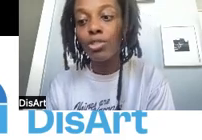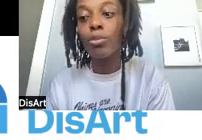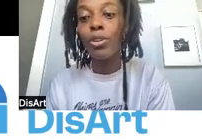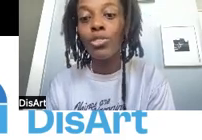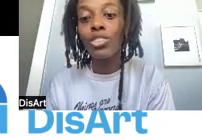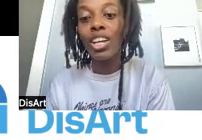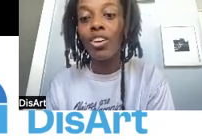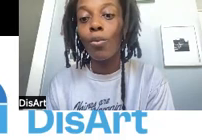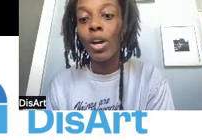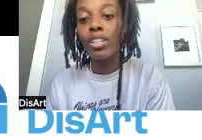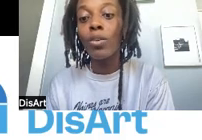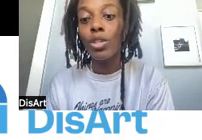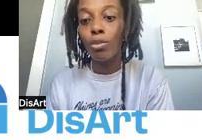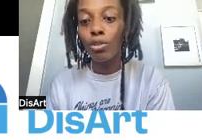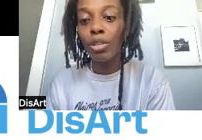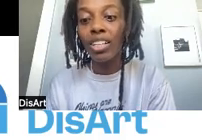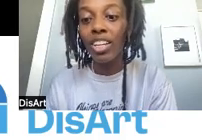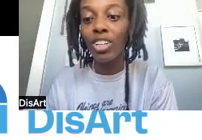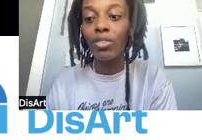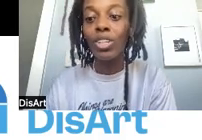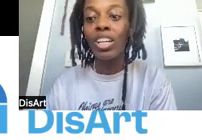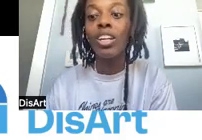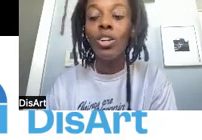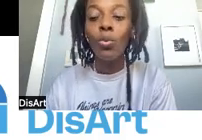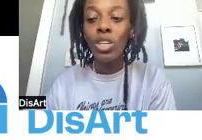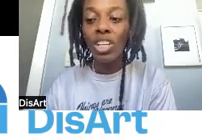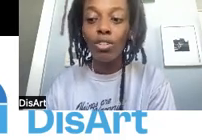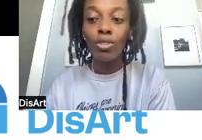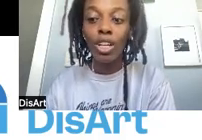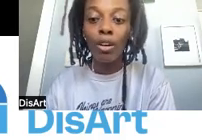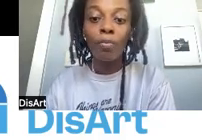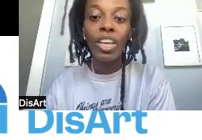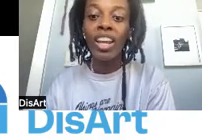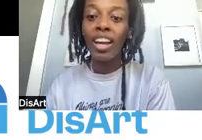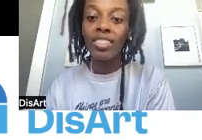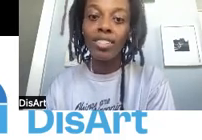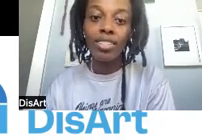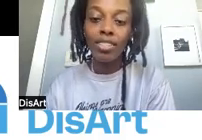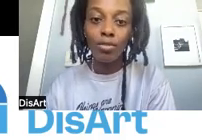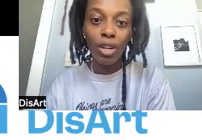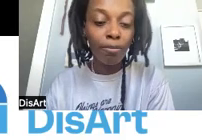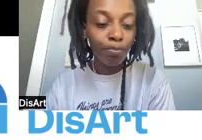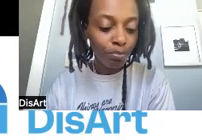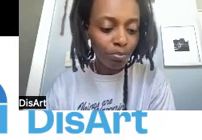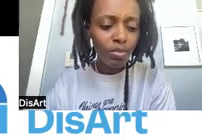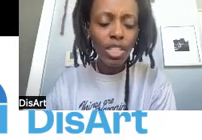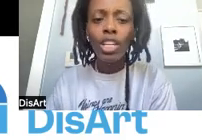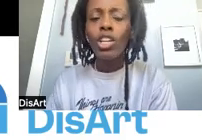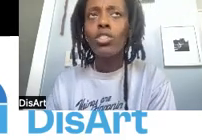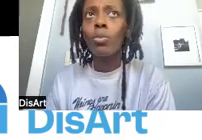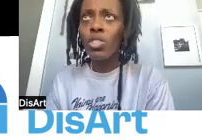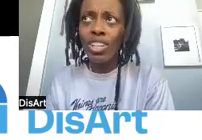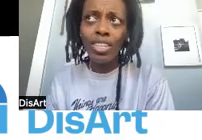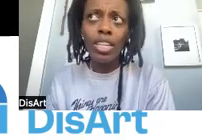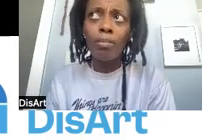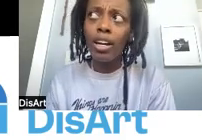holding up multiple posters that are white with bold black lettering reading, "We shall overcome" and "Access is a civil right."